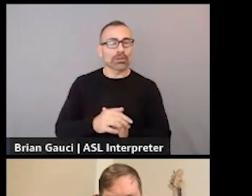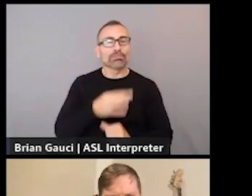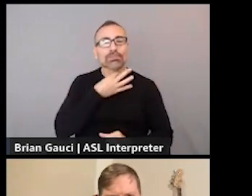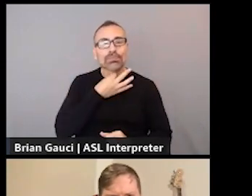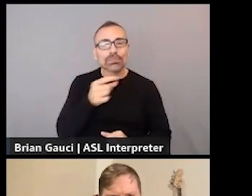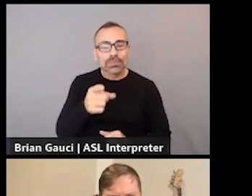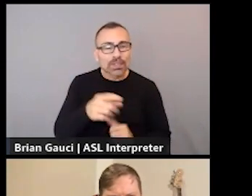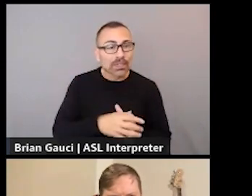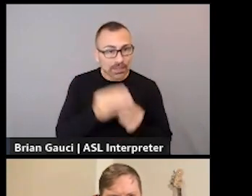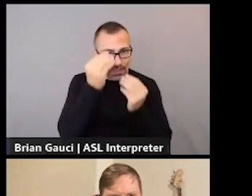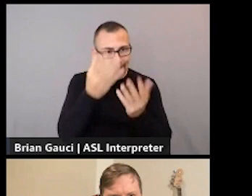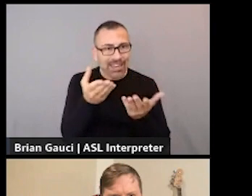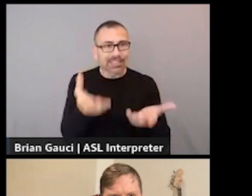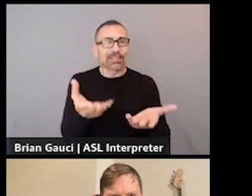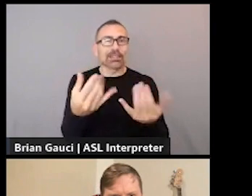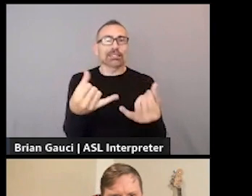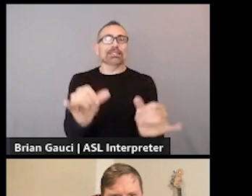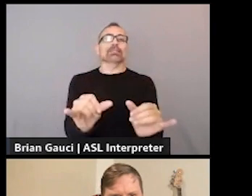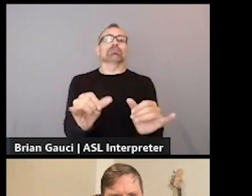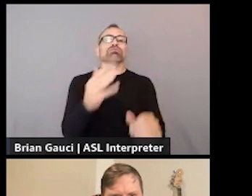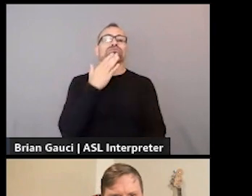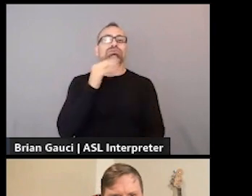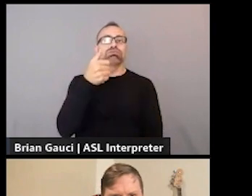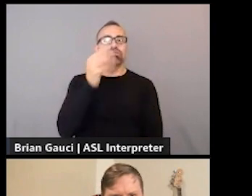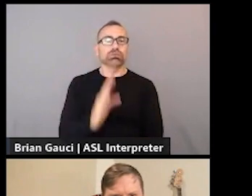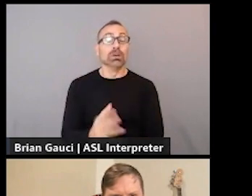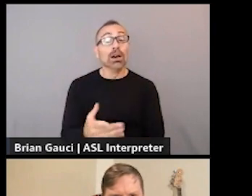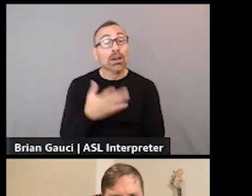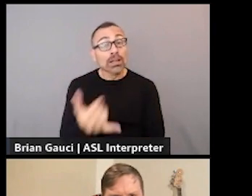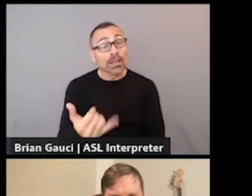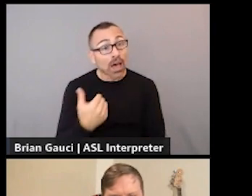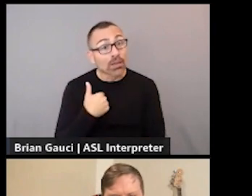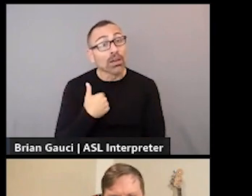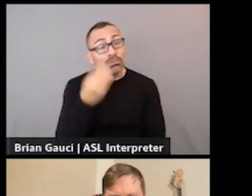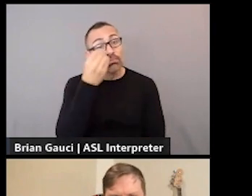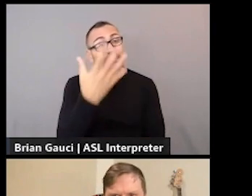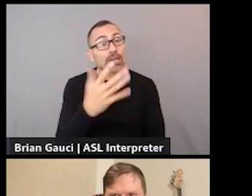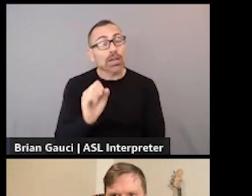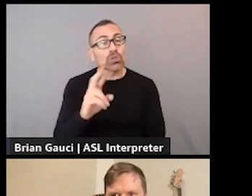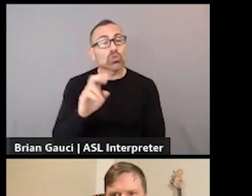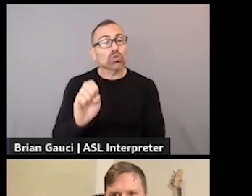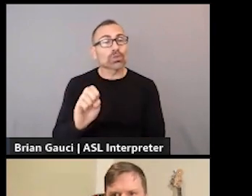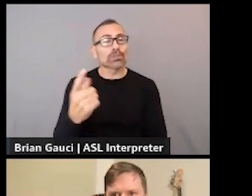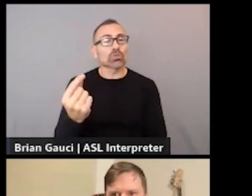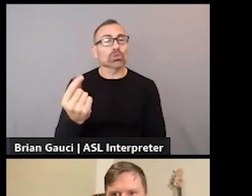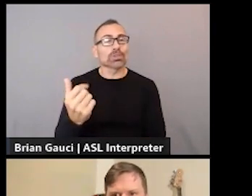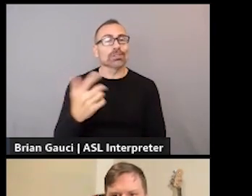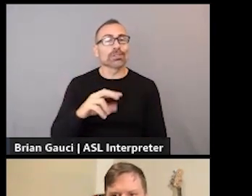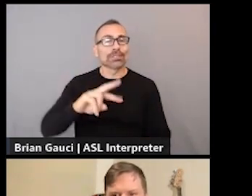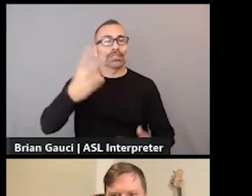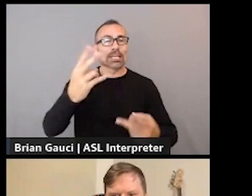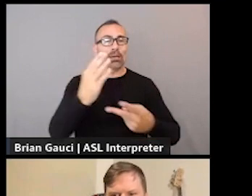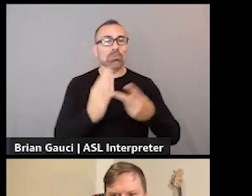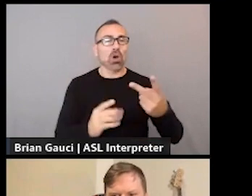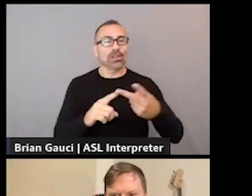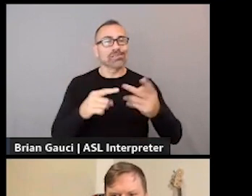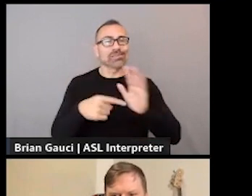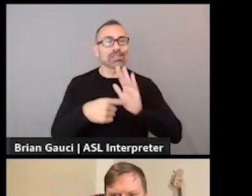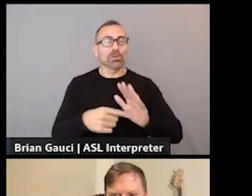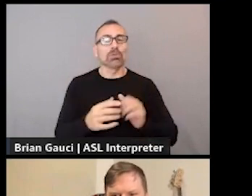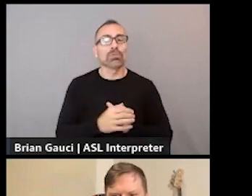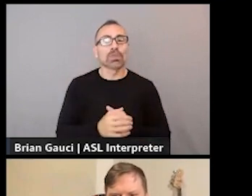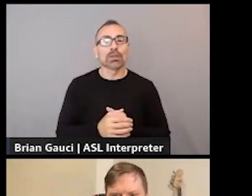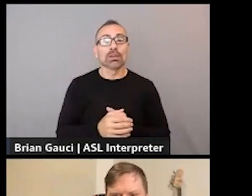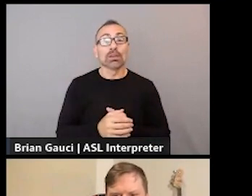Thank goodness. So now that I have a data source, I'm going to go into the second phase of the demo, which is going